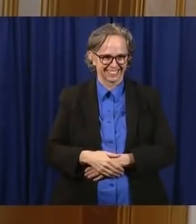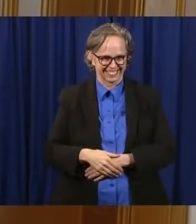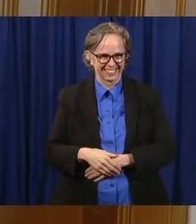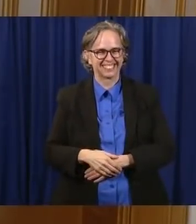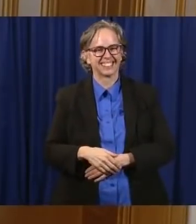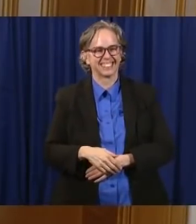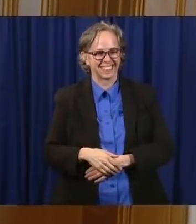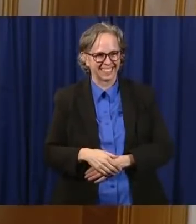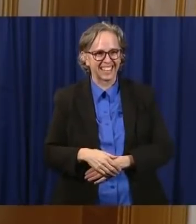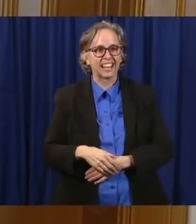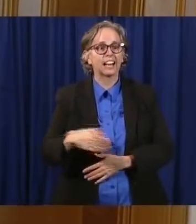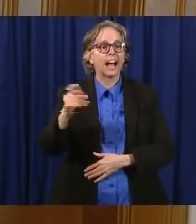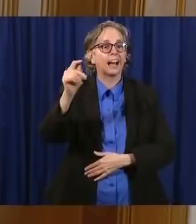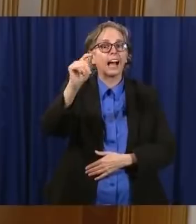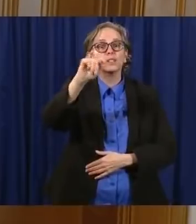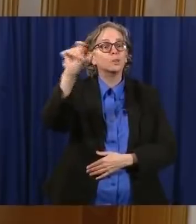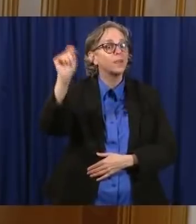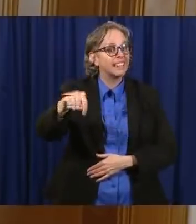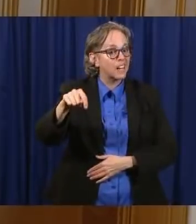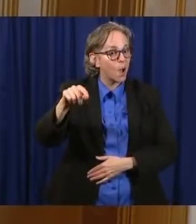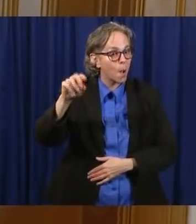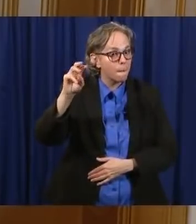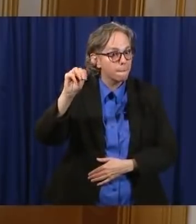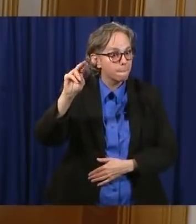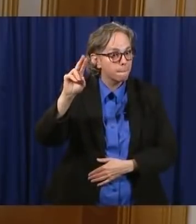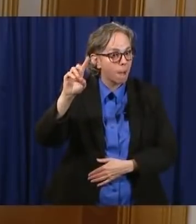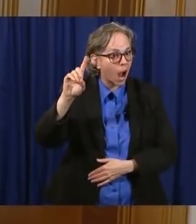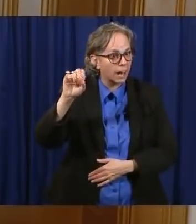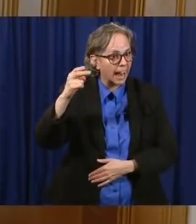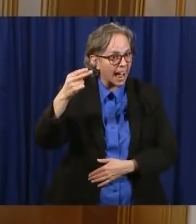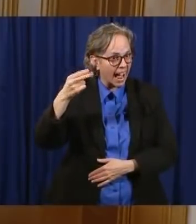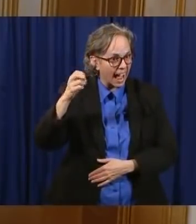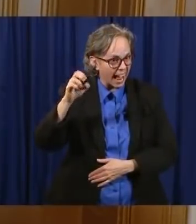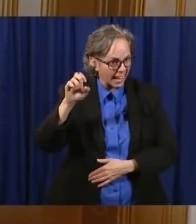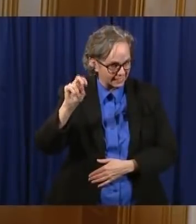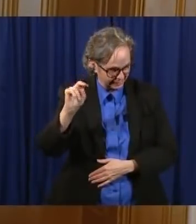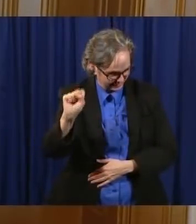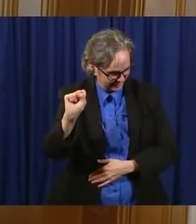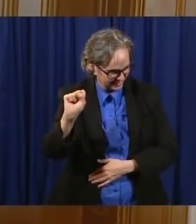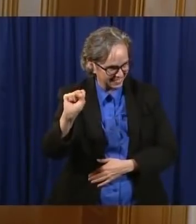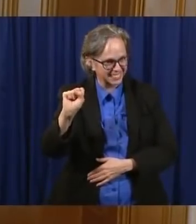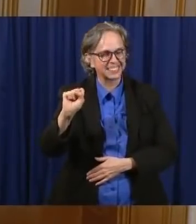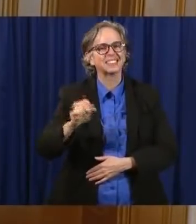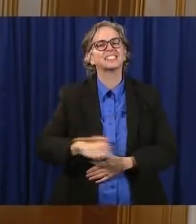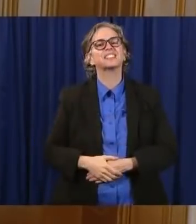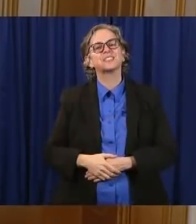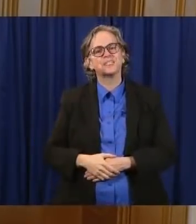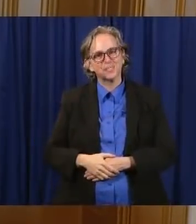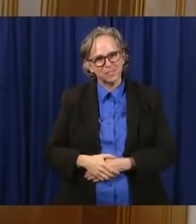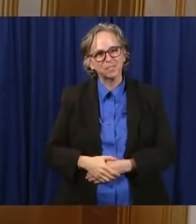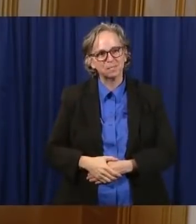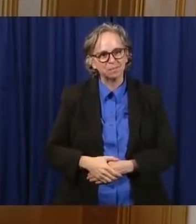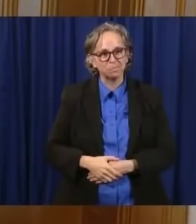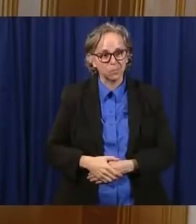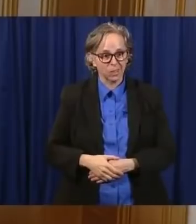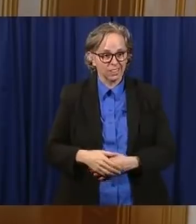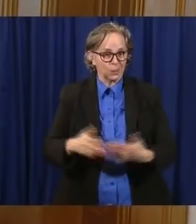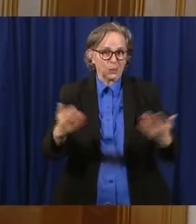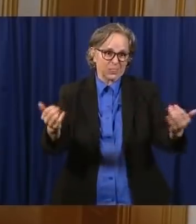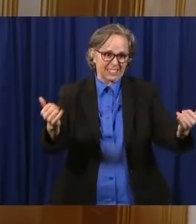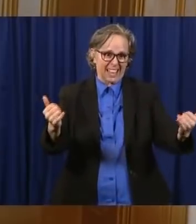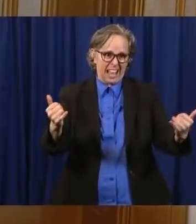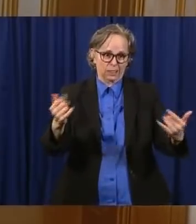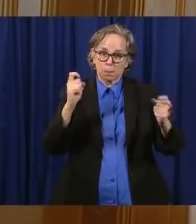the Toledo Mud Hens. So today was supposed to be opening day for the Columbus Clippers. They were supposed to play at